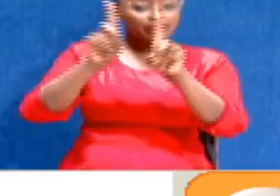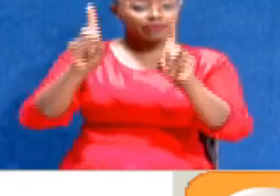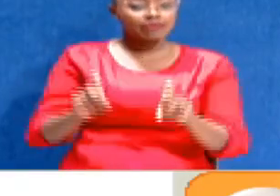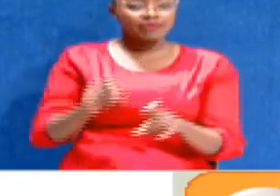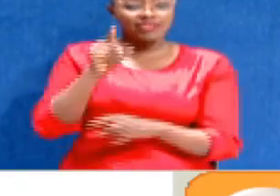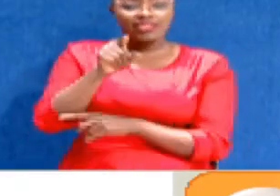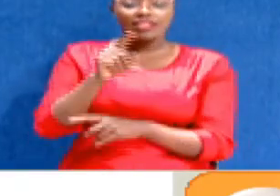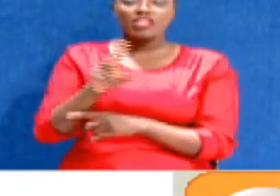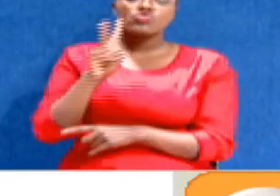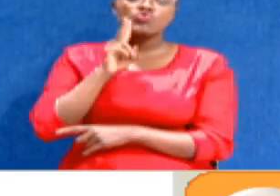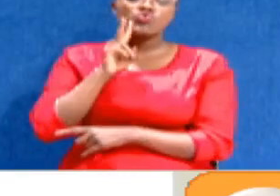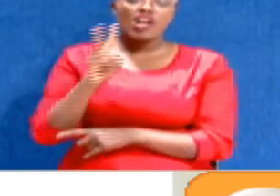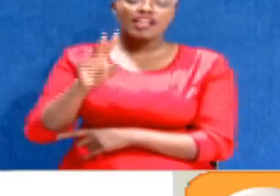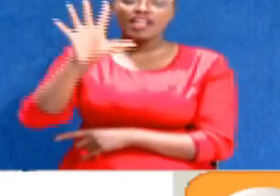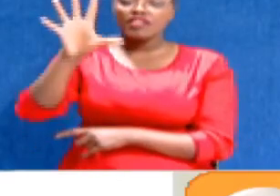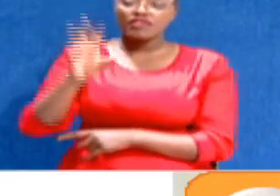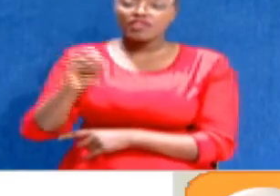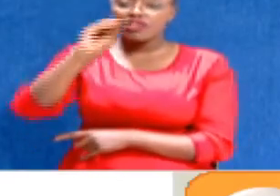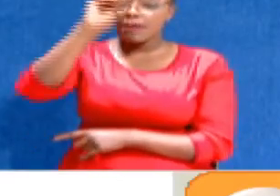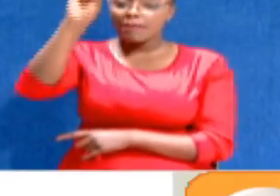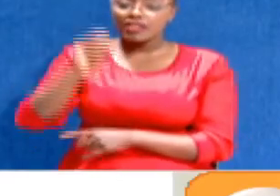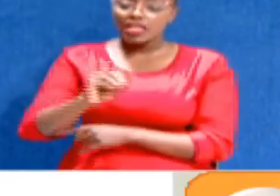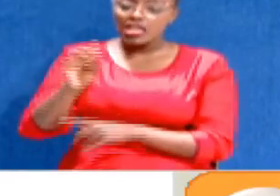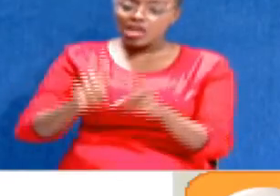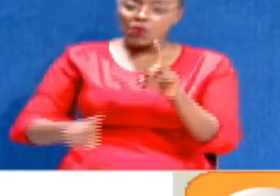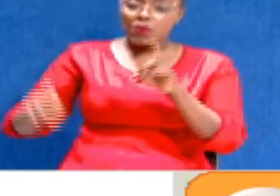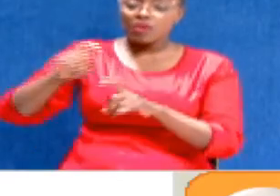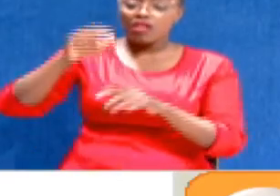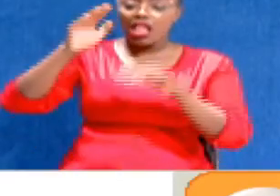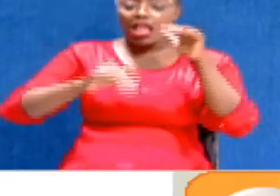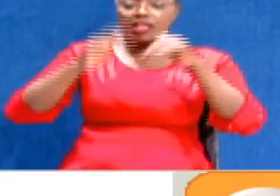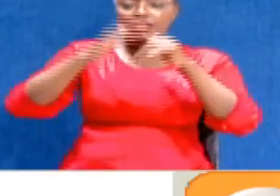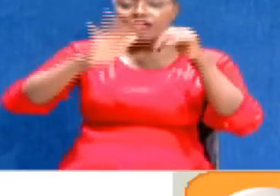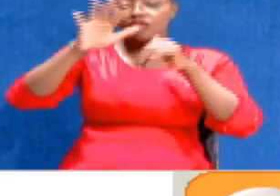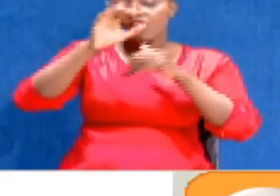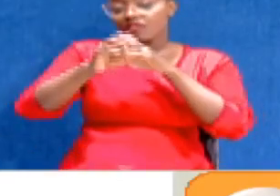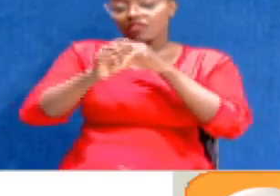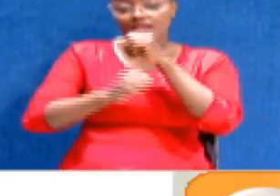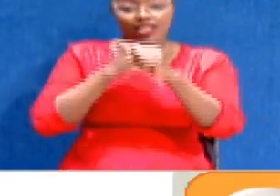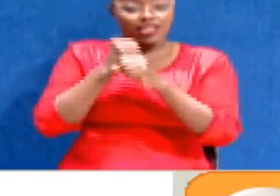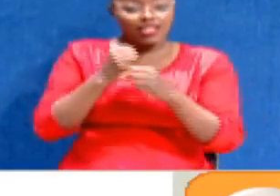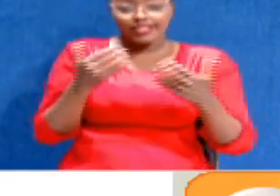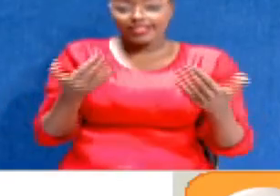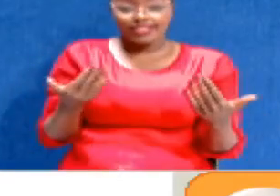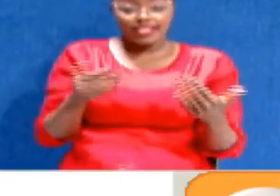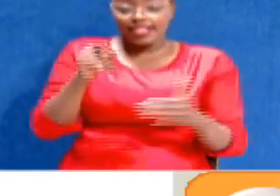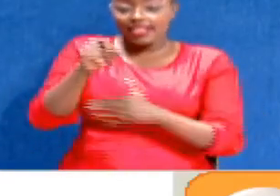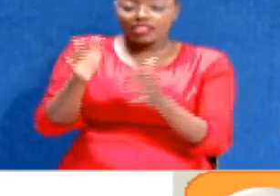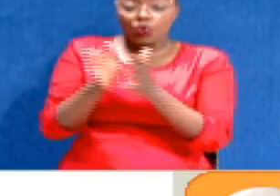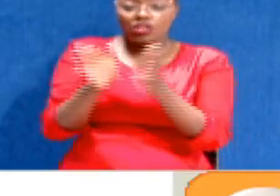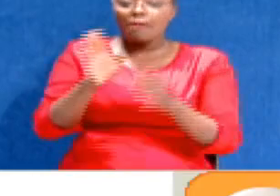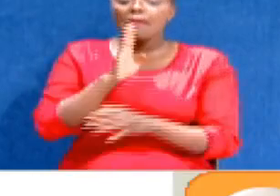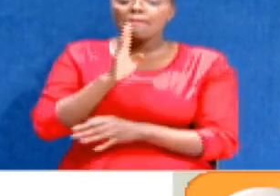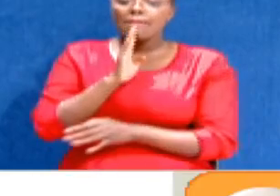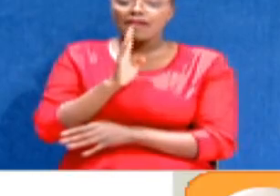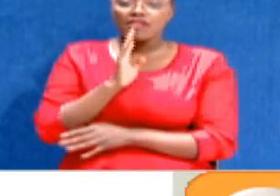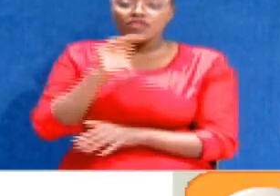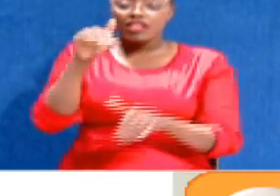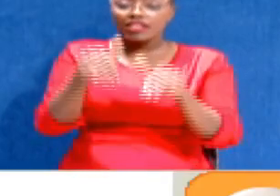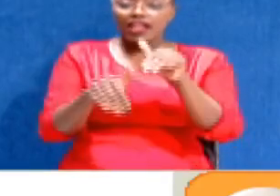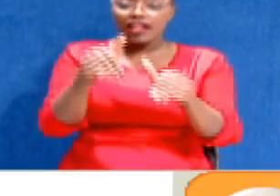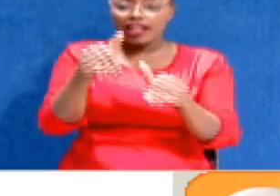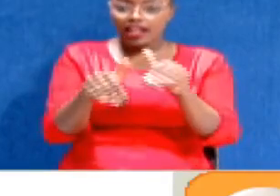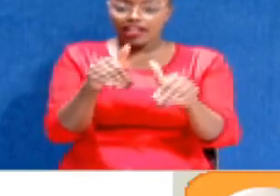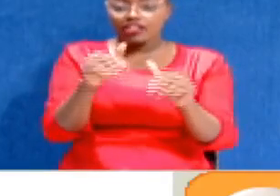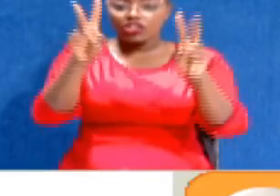That was a 250% jump in less than 5 years, my friends. But was public debt even an election